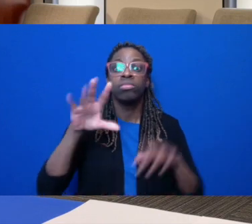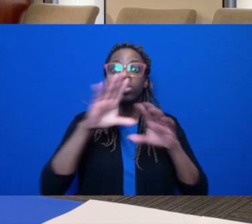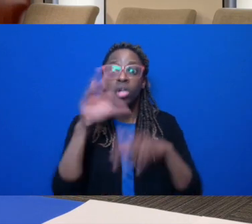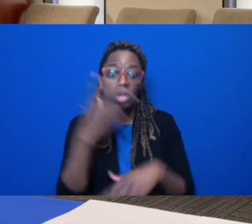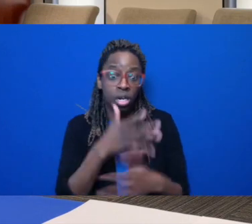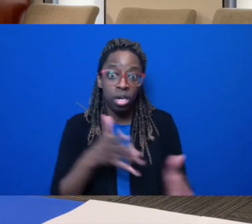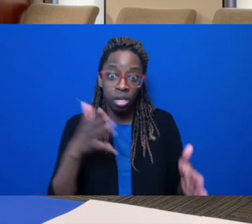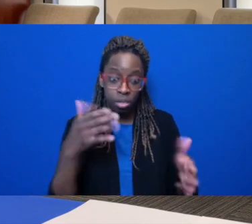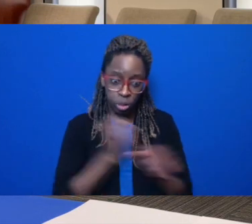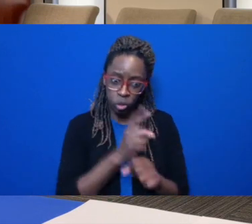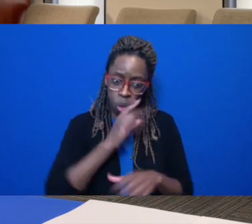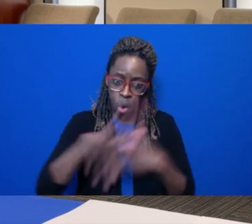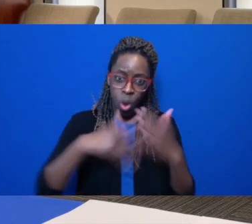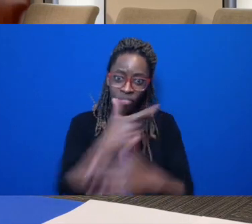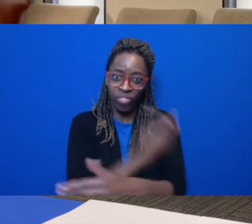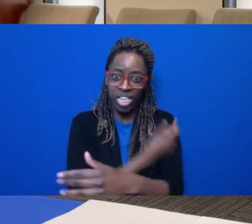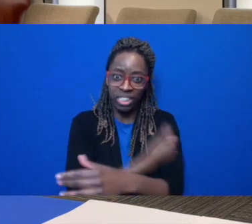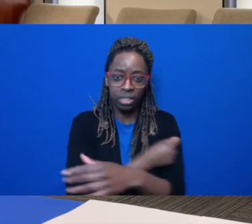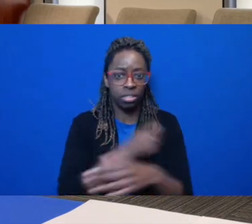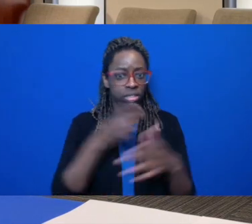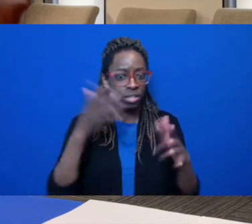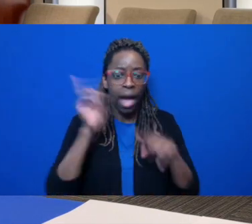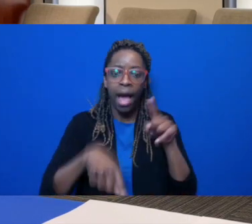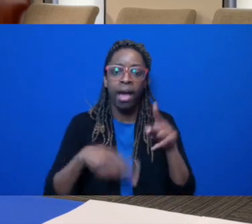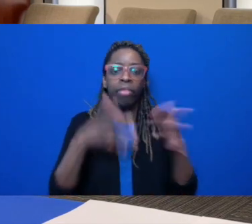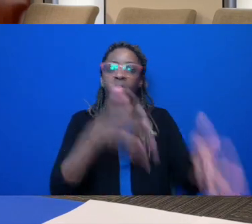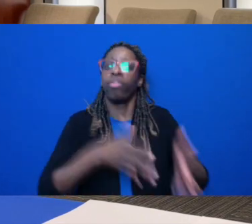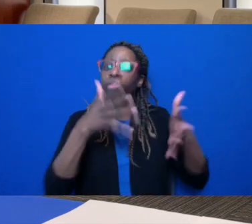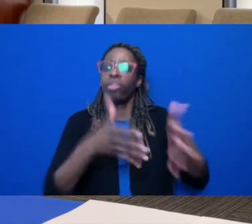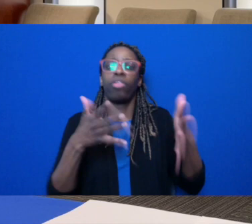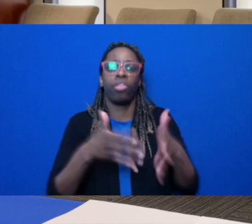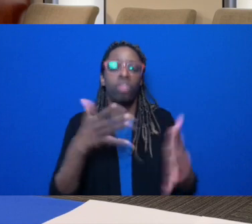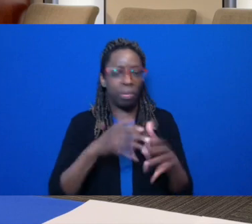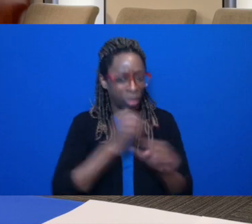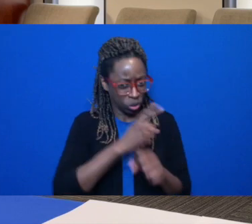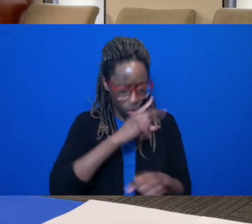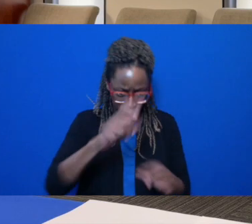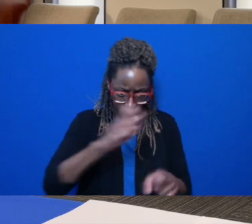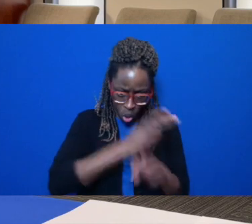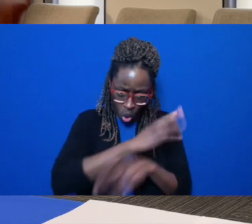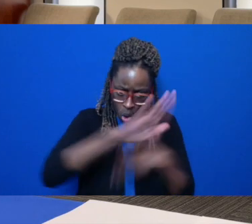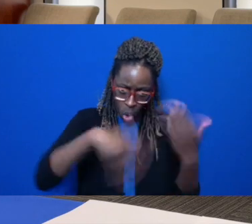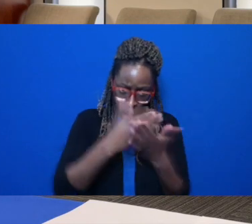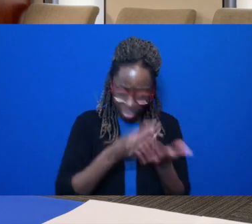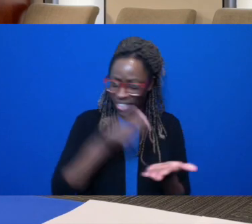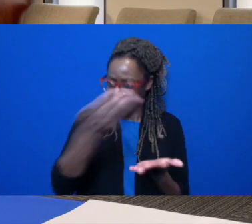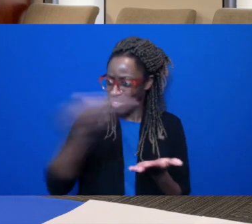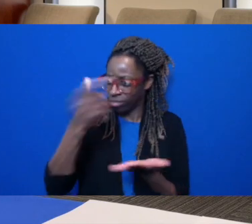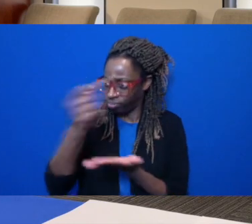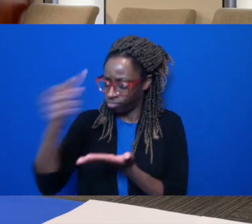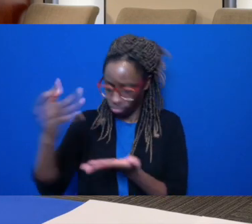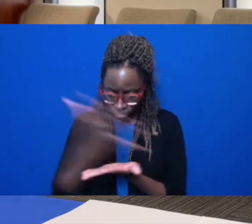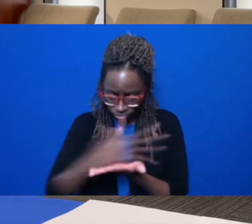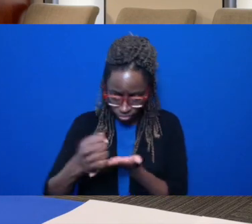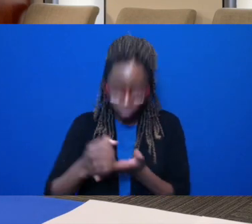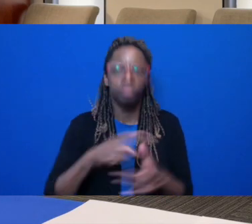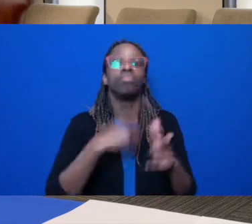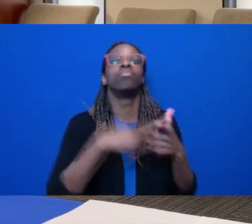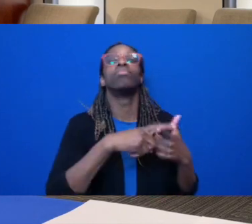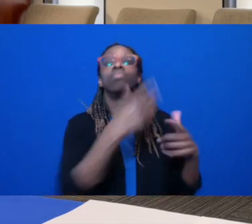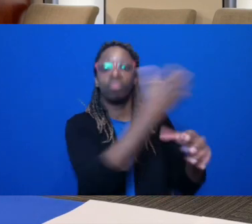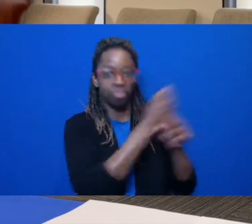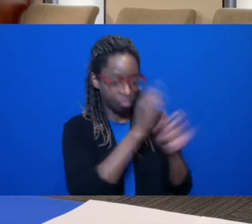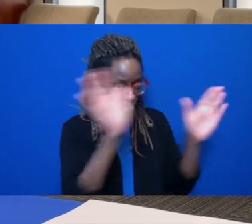distributed in a very efficient manner so not a single dose is wasted. And here in Rhode Island, we can confidently say that